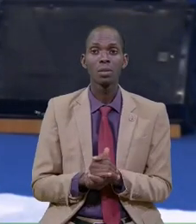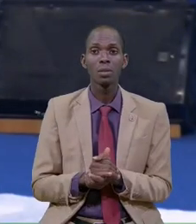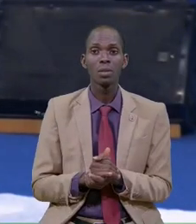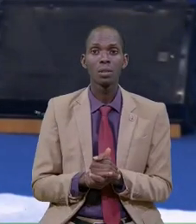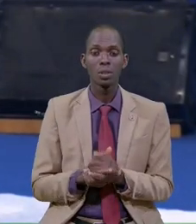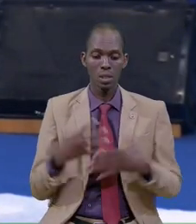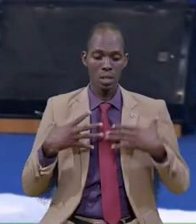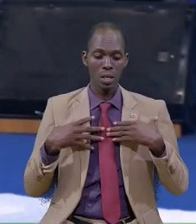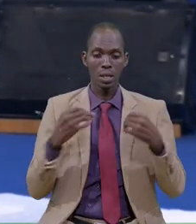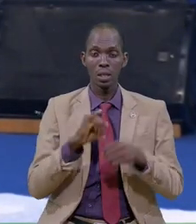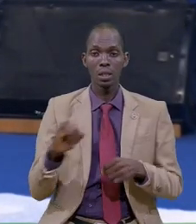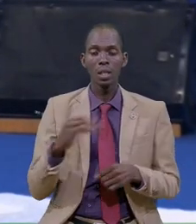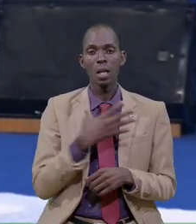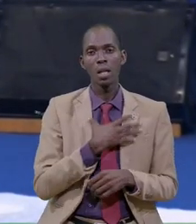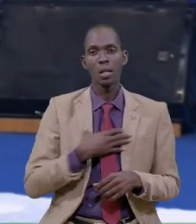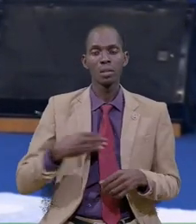Healing and salvation.